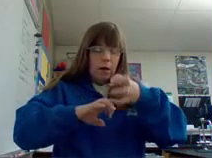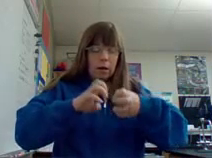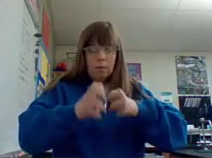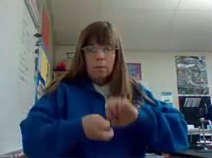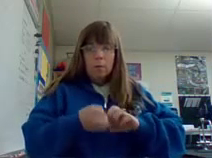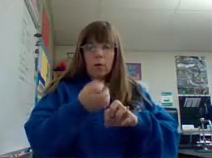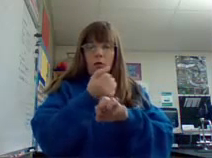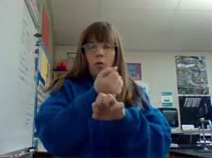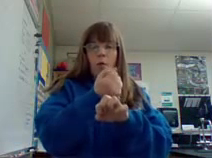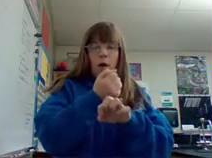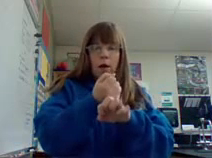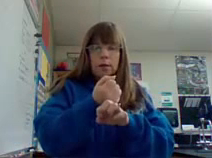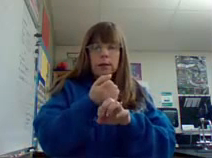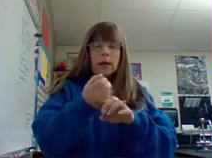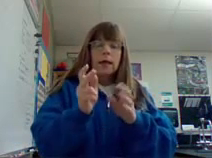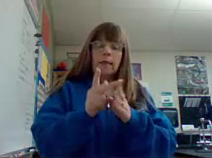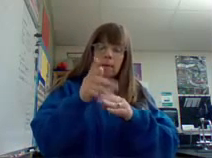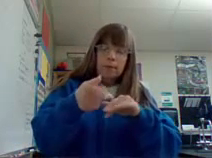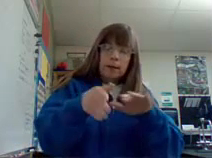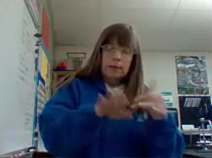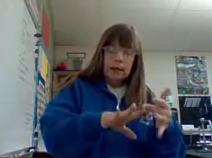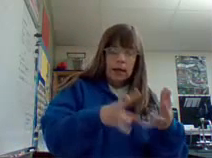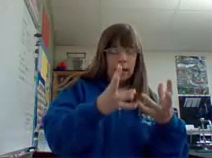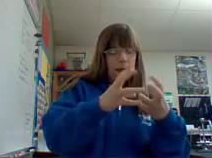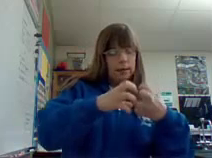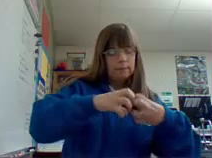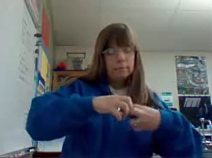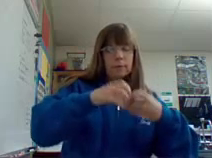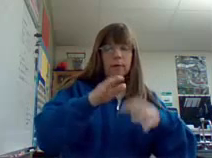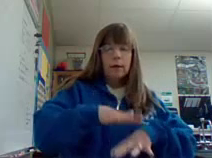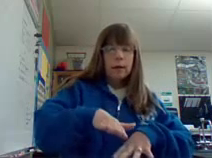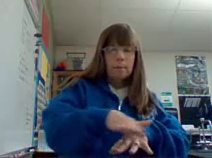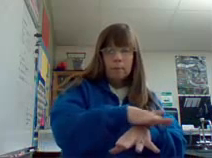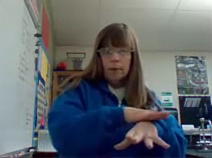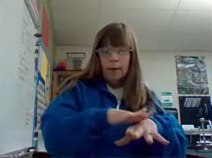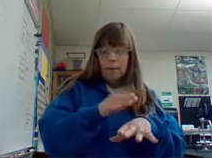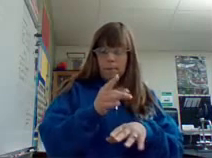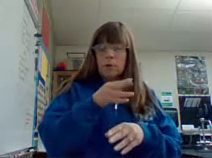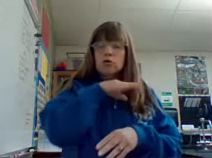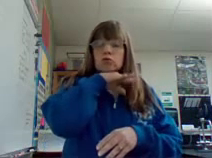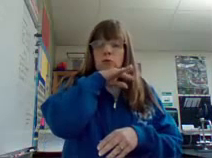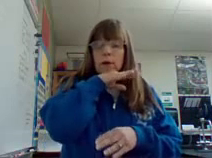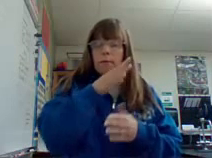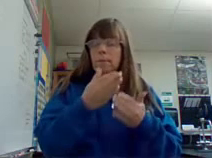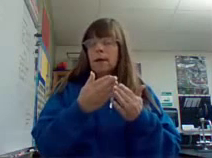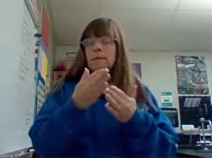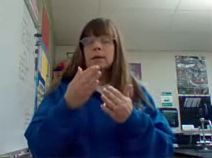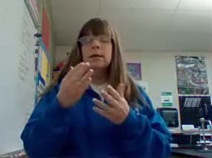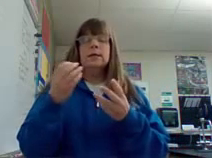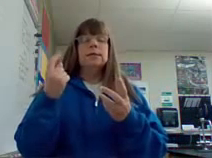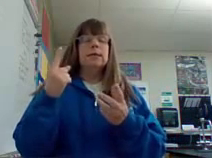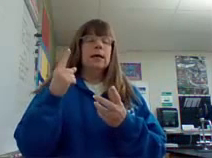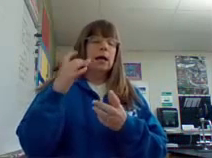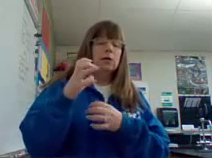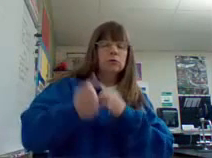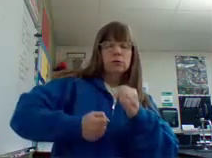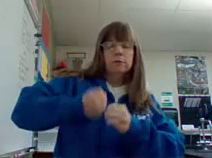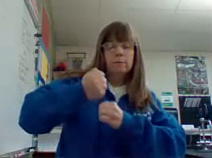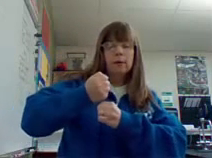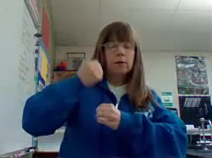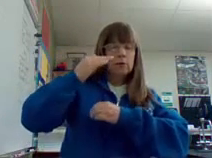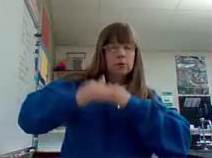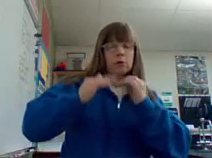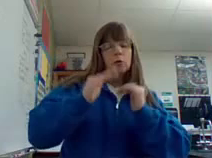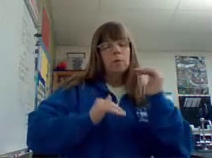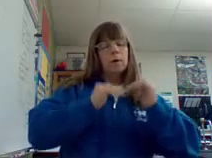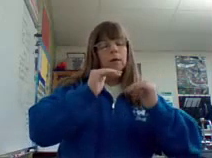rocks, and the plants die, and those all decay and become topsoil. And it may take several centuries to build up enough topsoil where you're